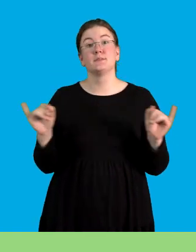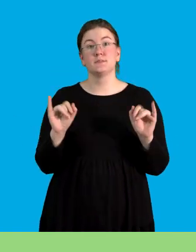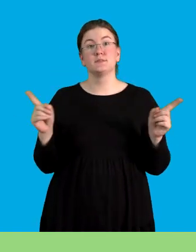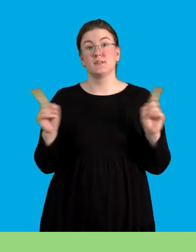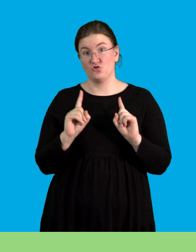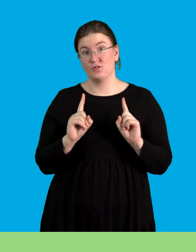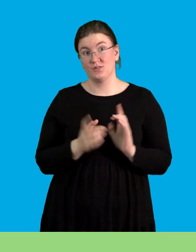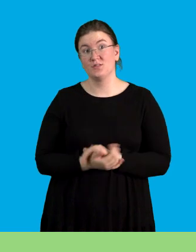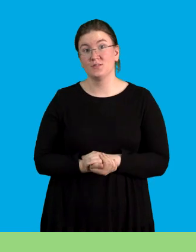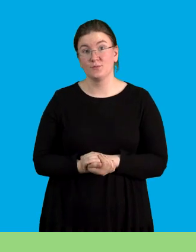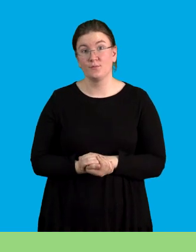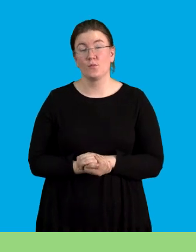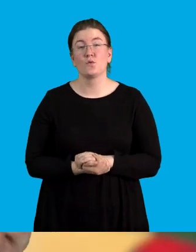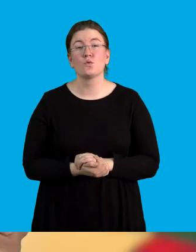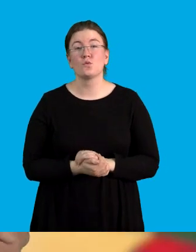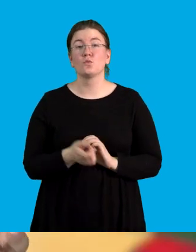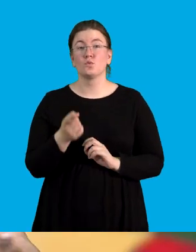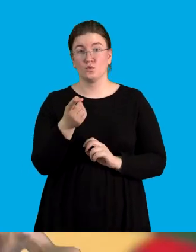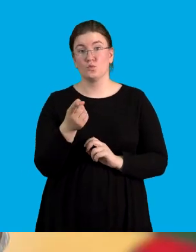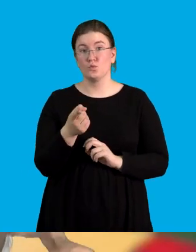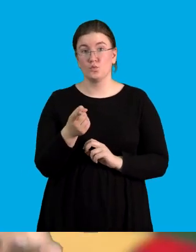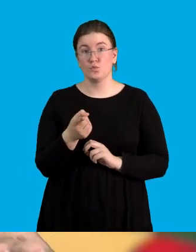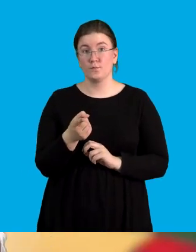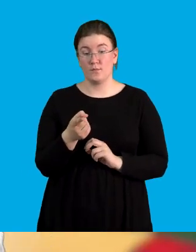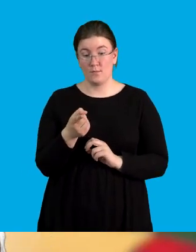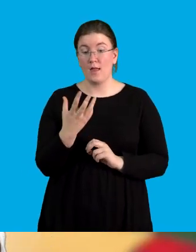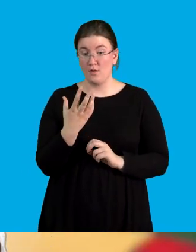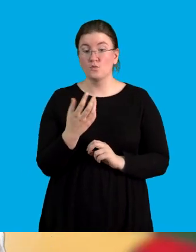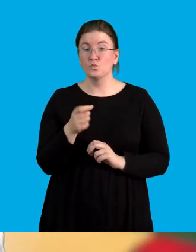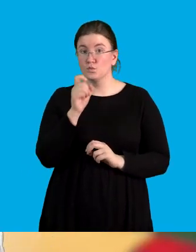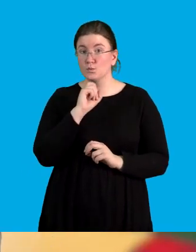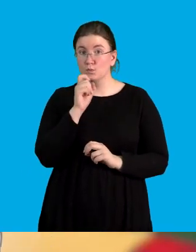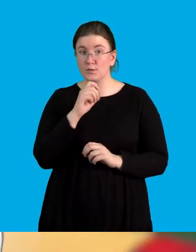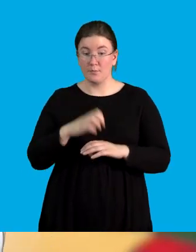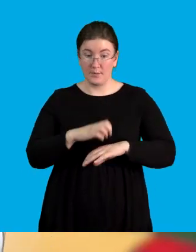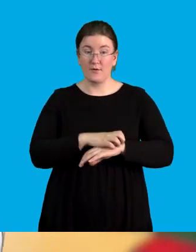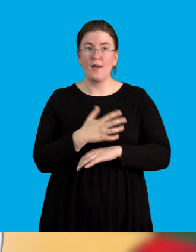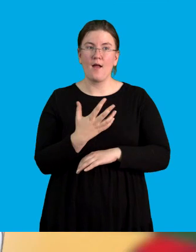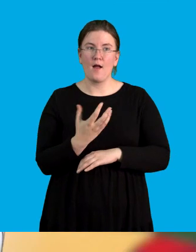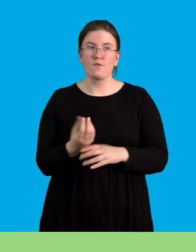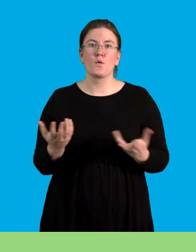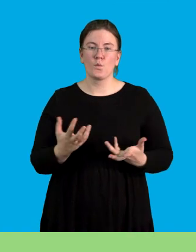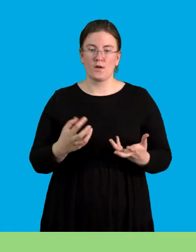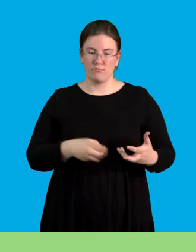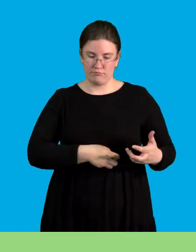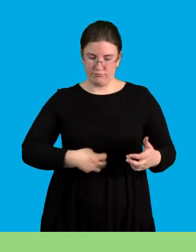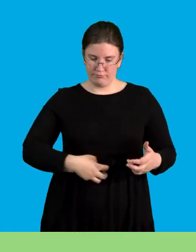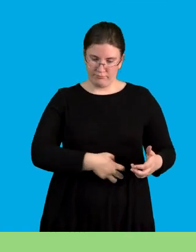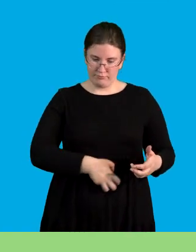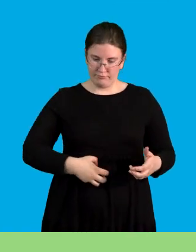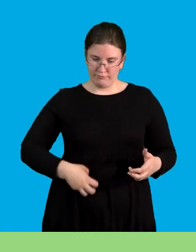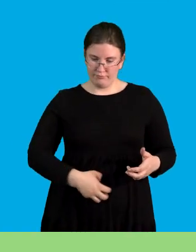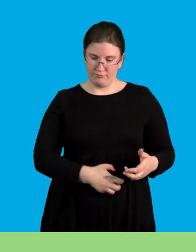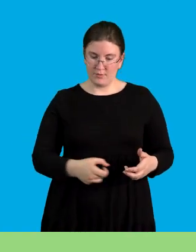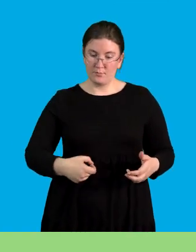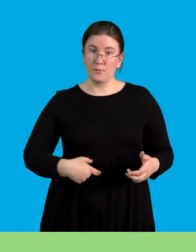harmful. You are most likely to find, or you will have useful bacteria found in the human intestines and